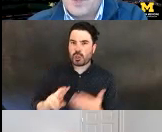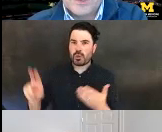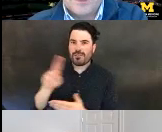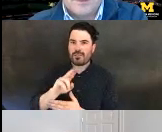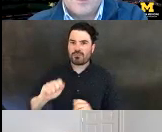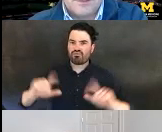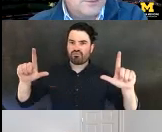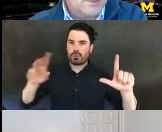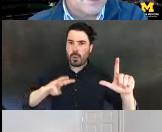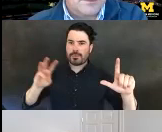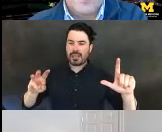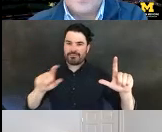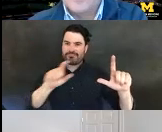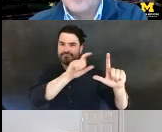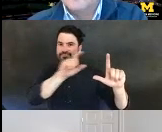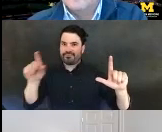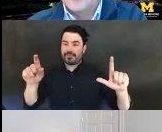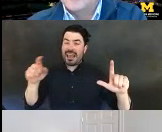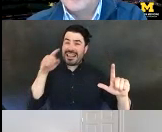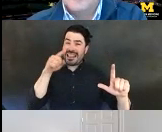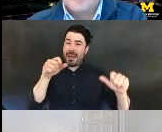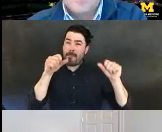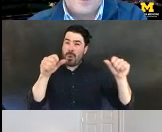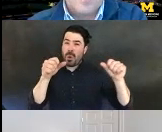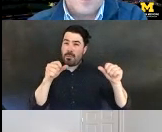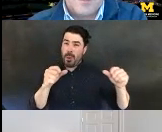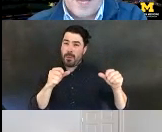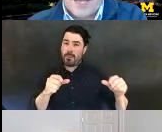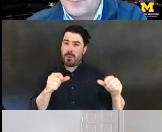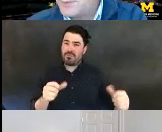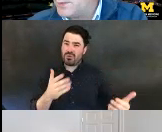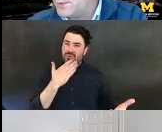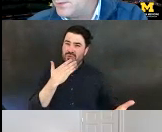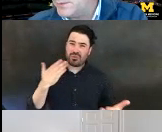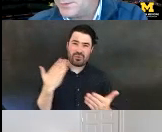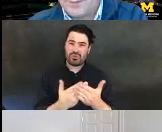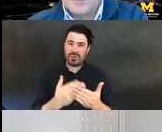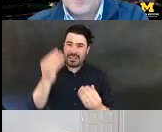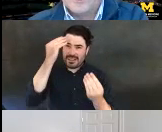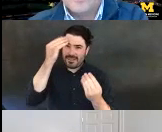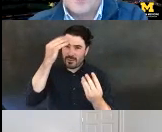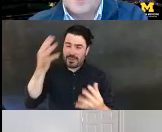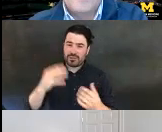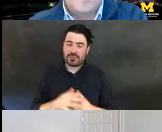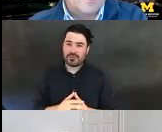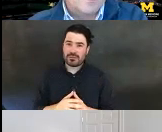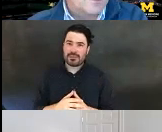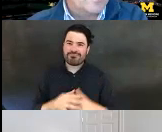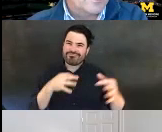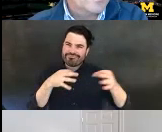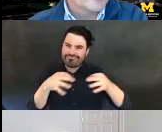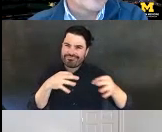now posting really good information about returning to campus